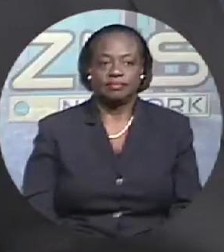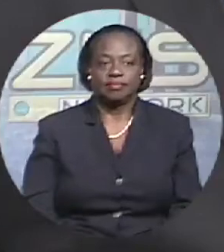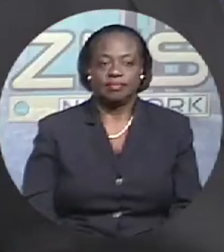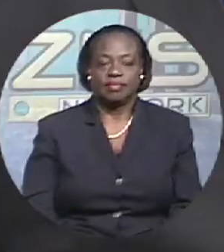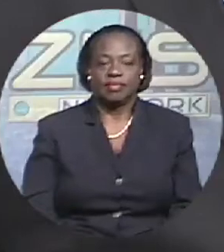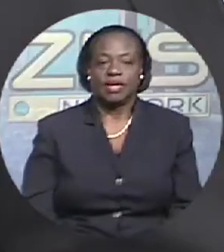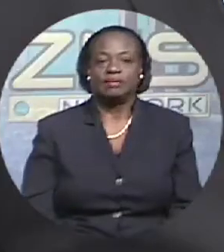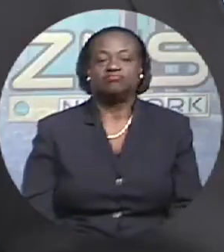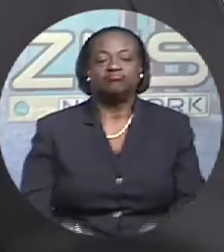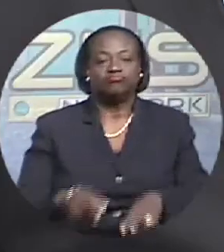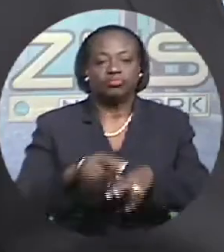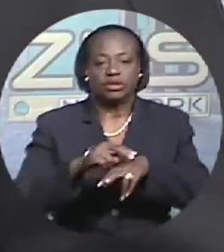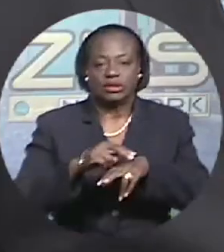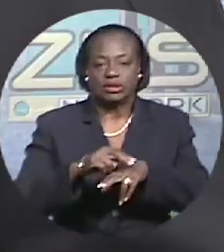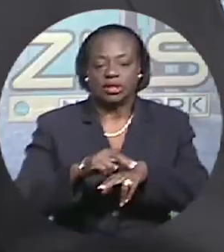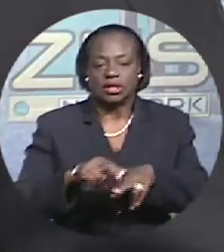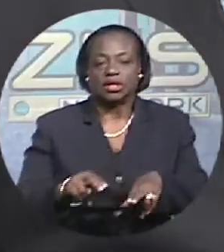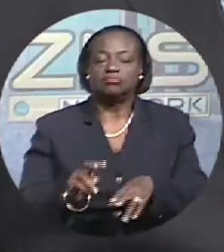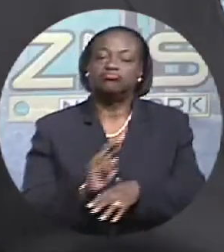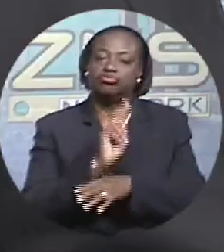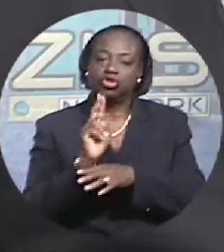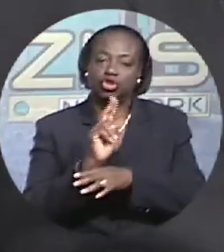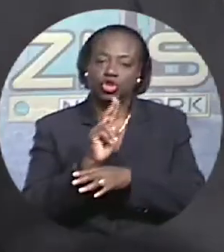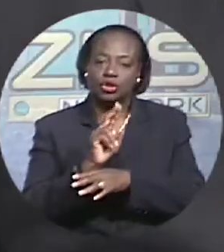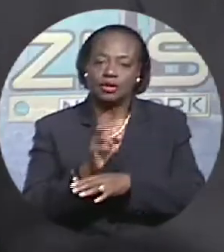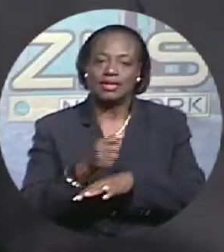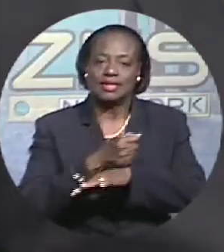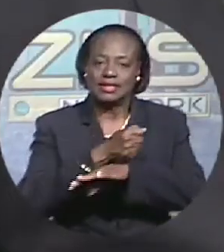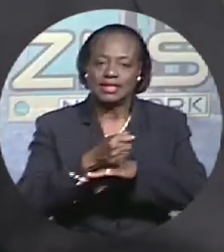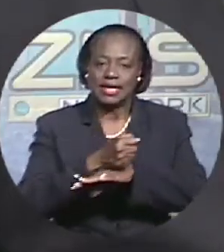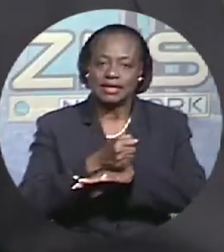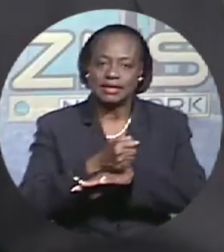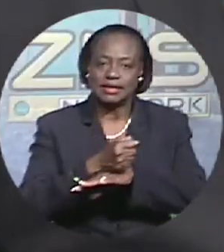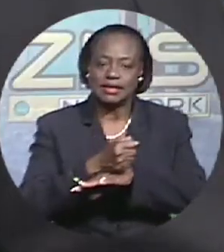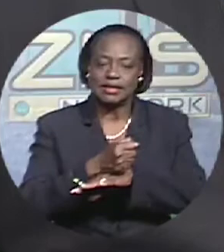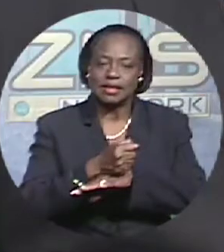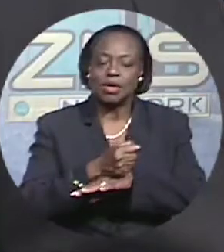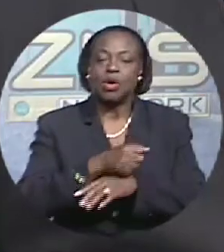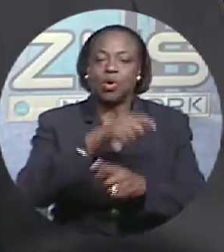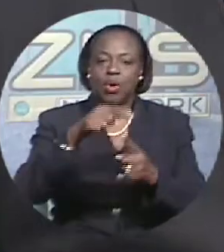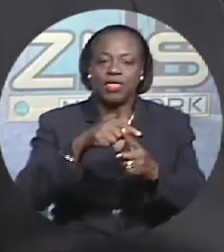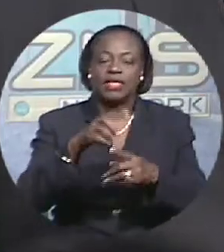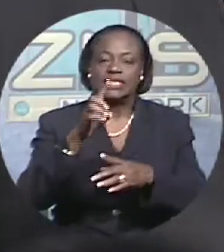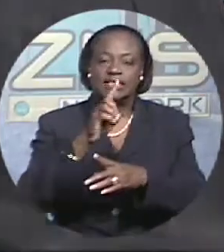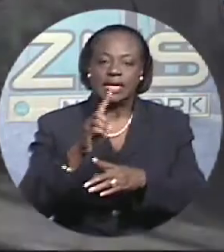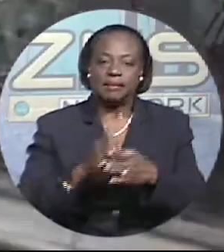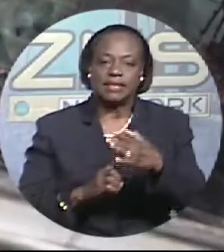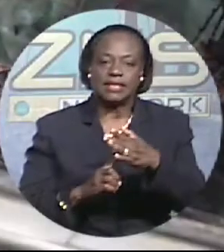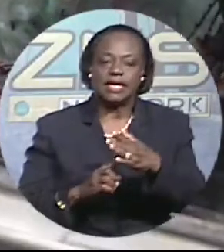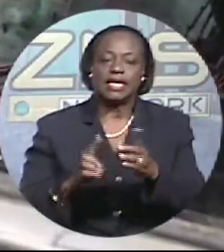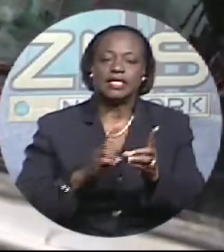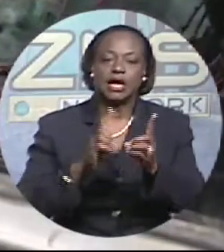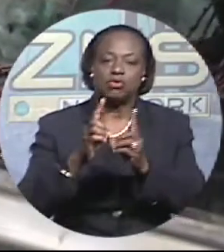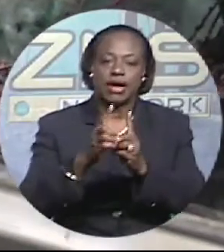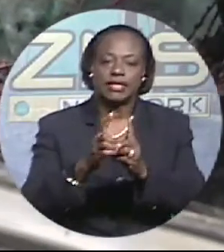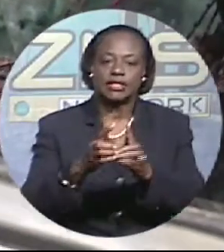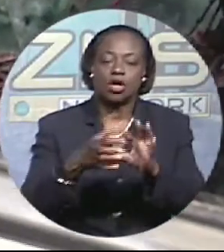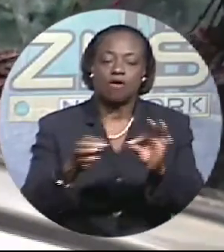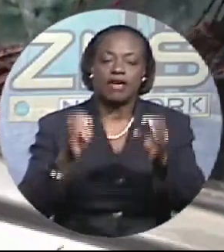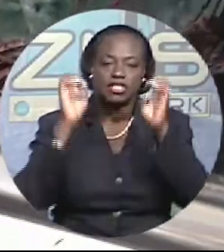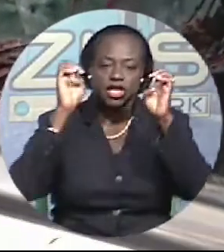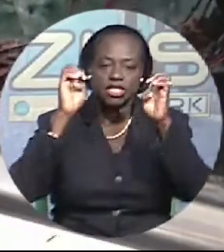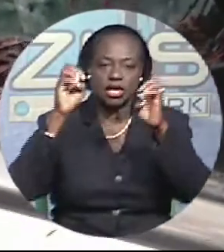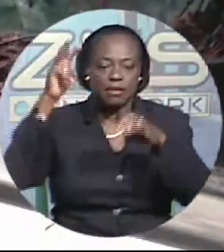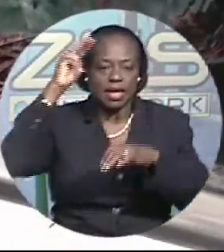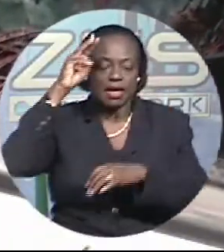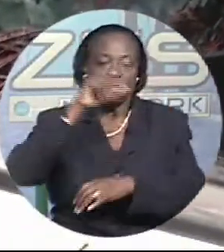An unusual sight on the East-West Highway this morning when Deputy Director at the Ministry of Education, Makita Gibson, was driving around 10